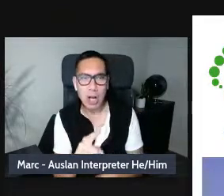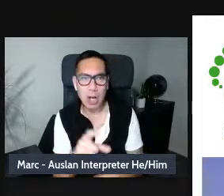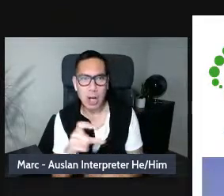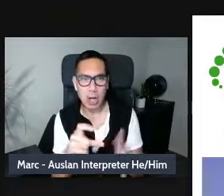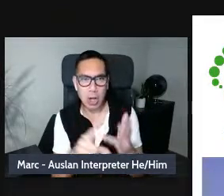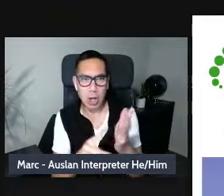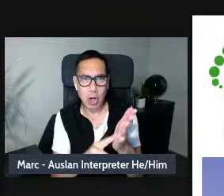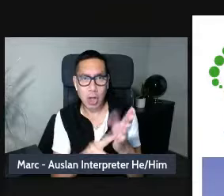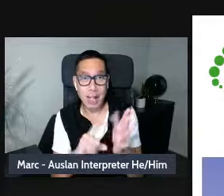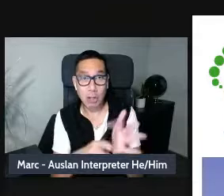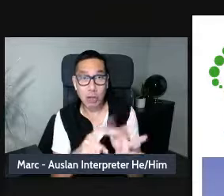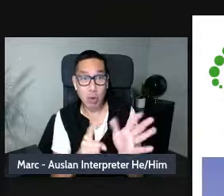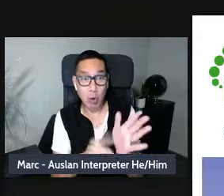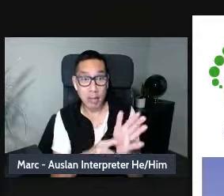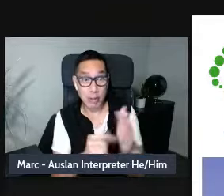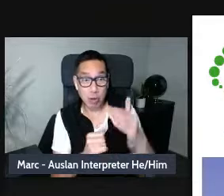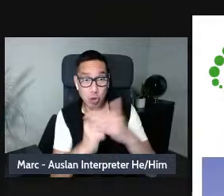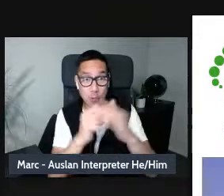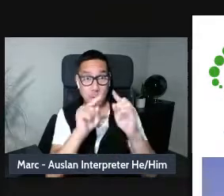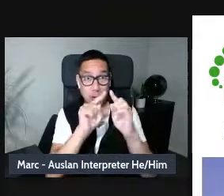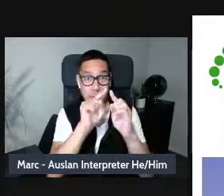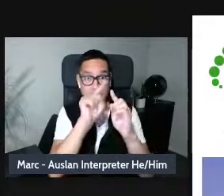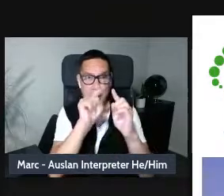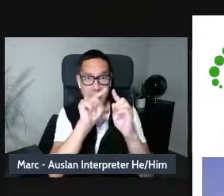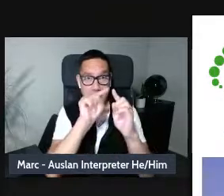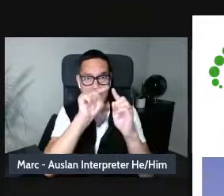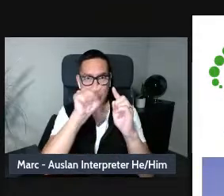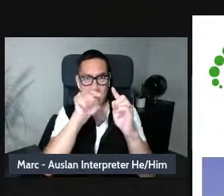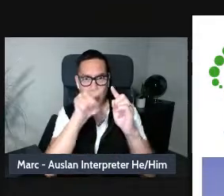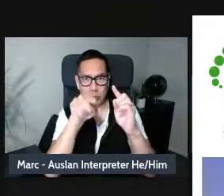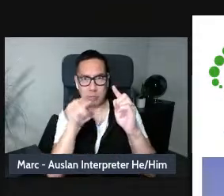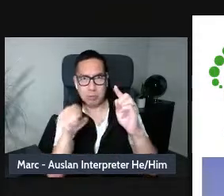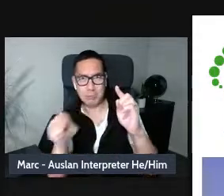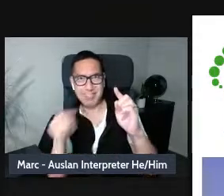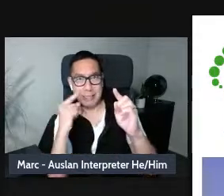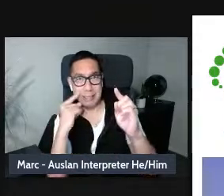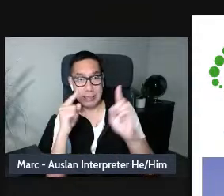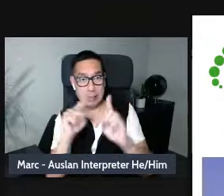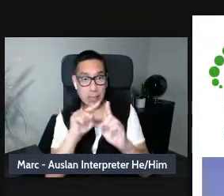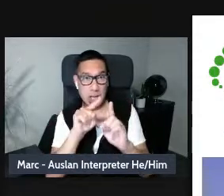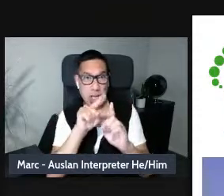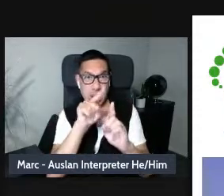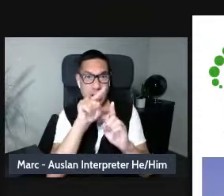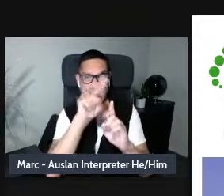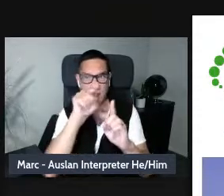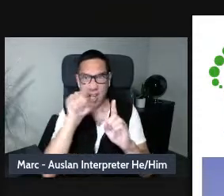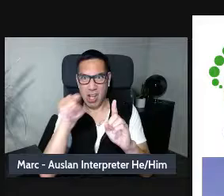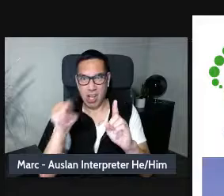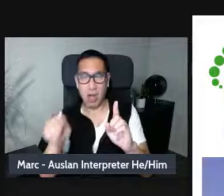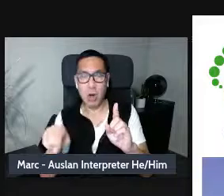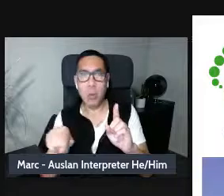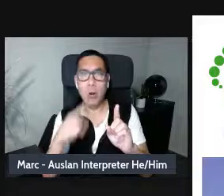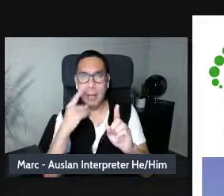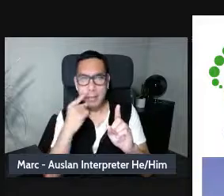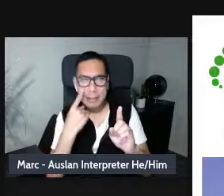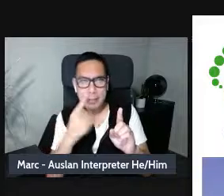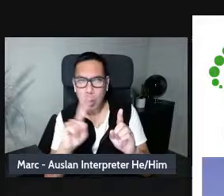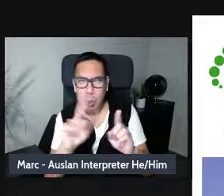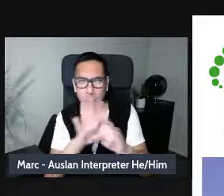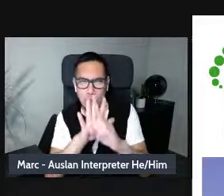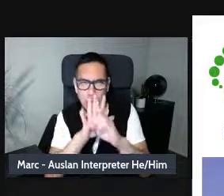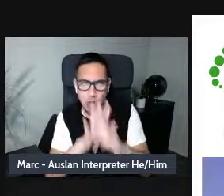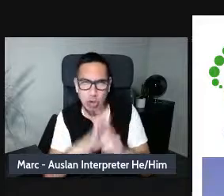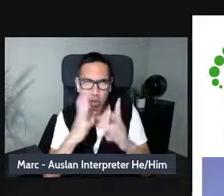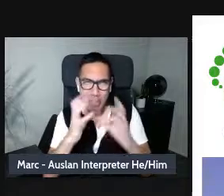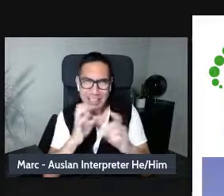that then come around. And we can use this to run simulations of what the shear stress would be in those vessels. And we can also